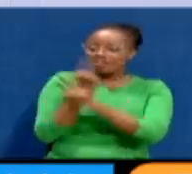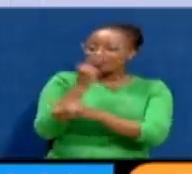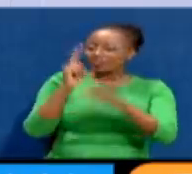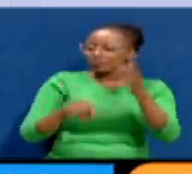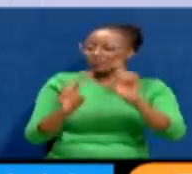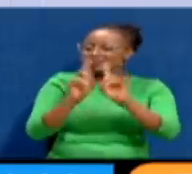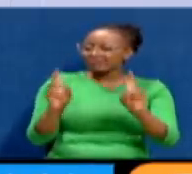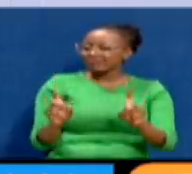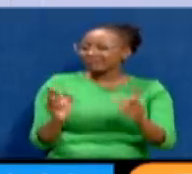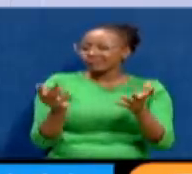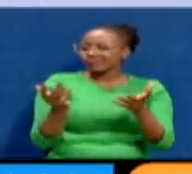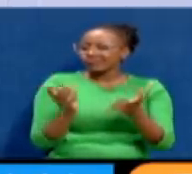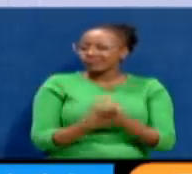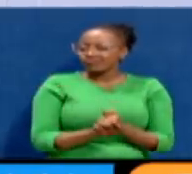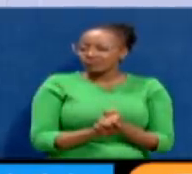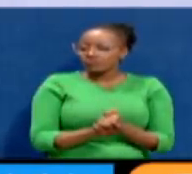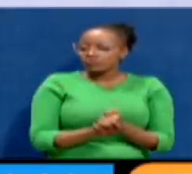difference, John Mbadi?